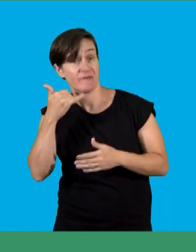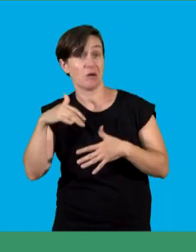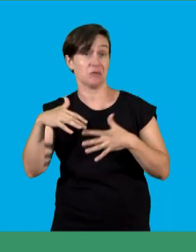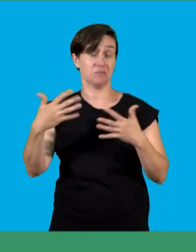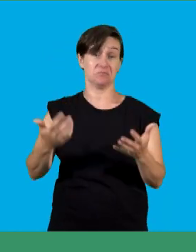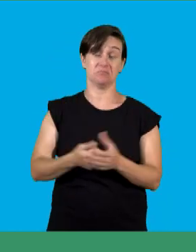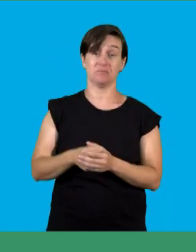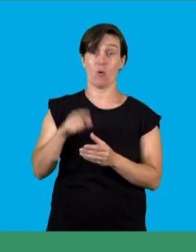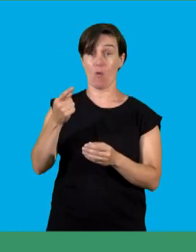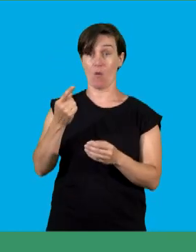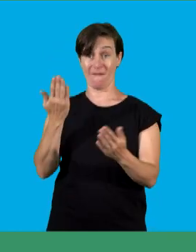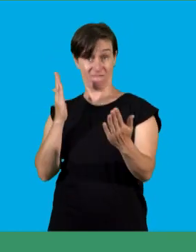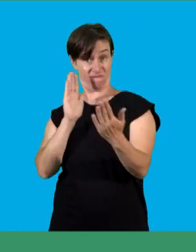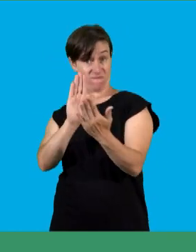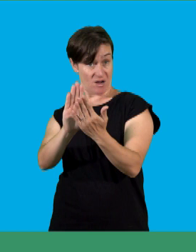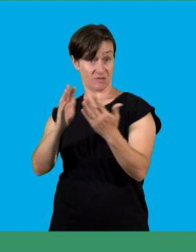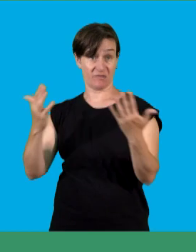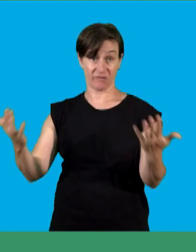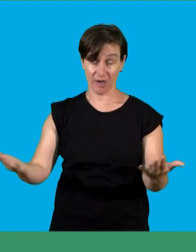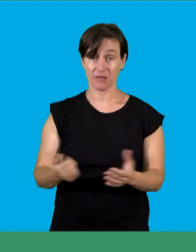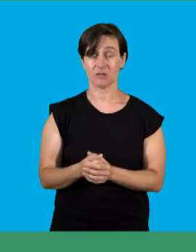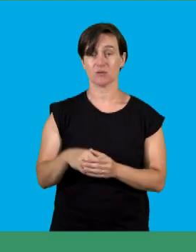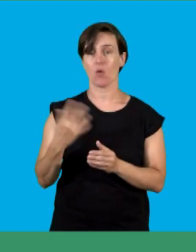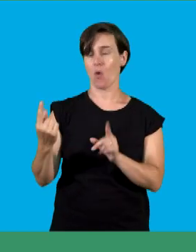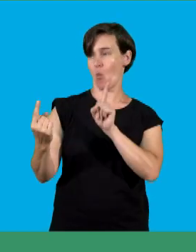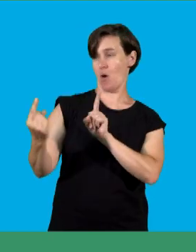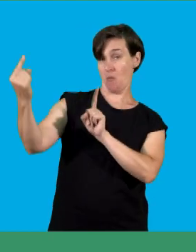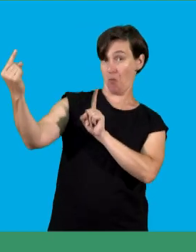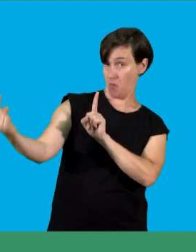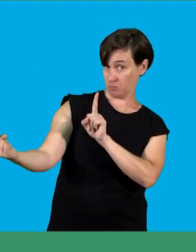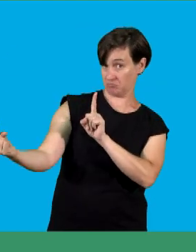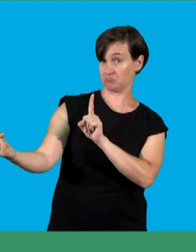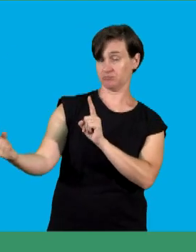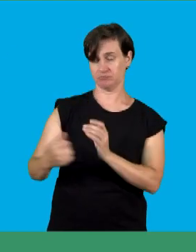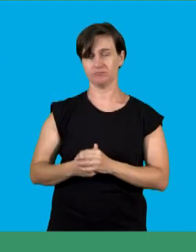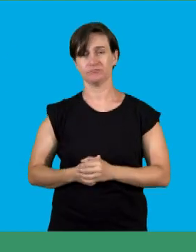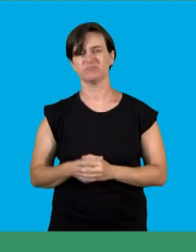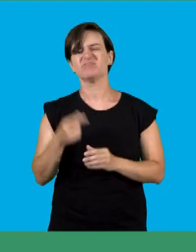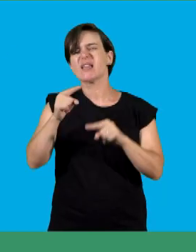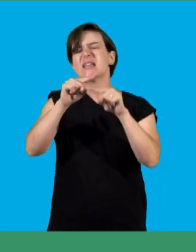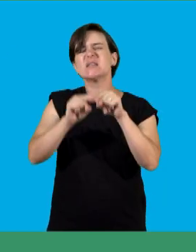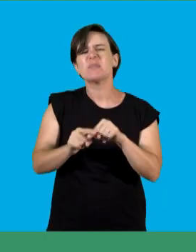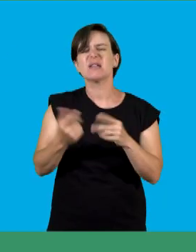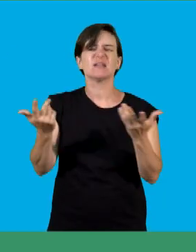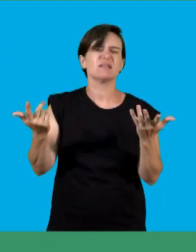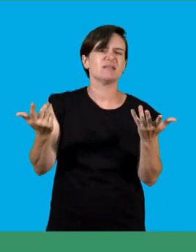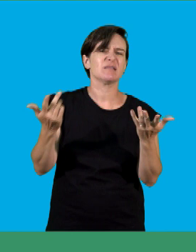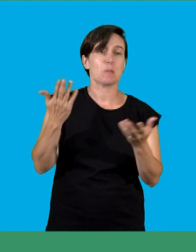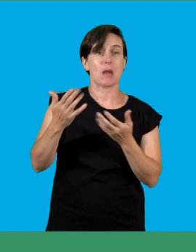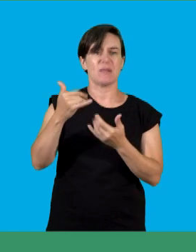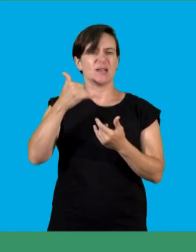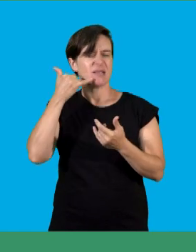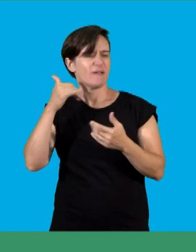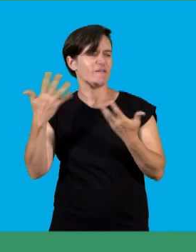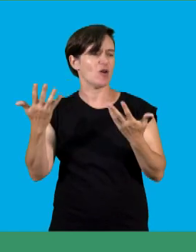surveys, or you can use face-to-face surveys or one-on-one surveys, depending on, you know, with the telephone, they will say yes